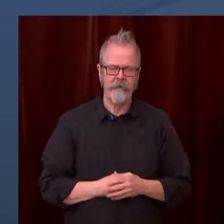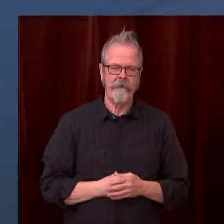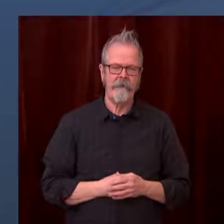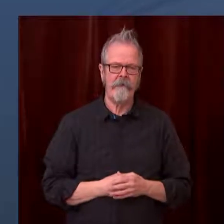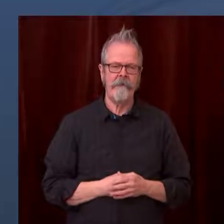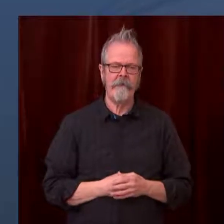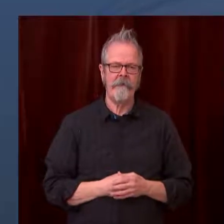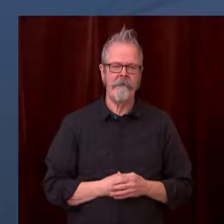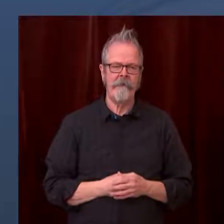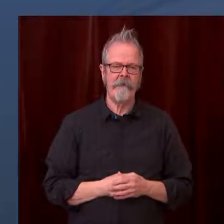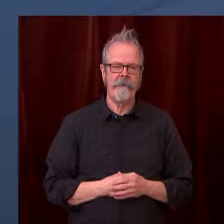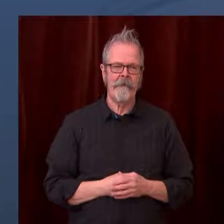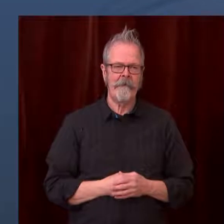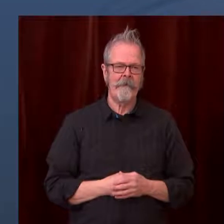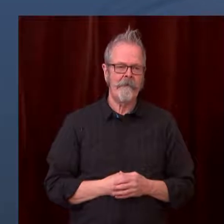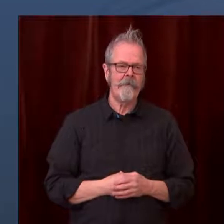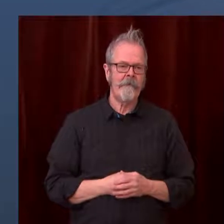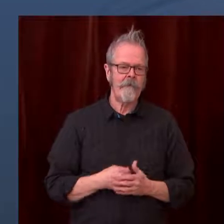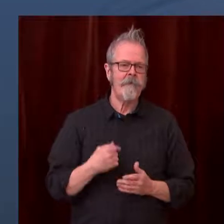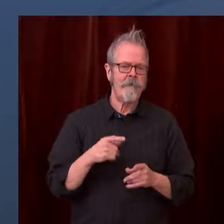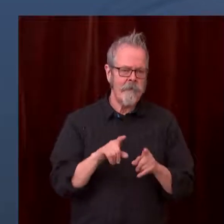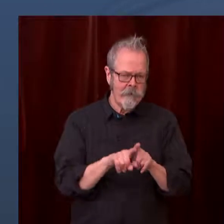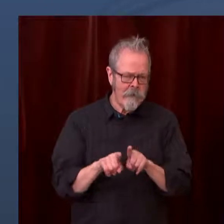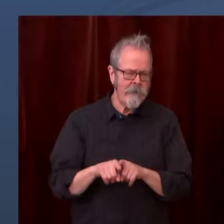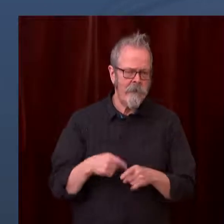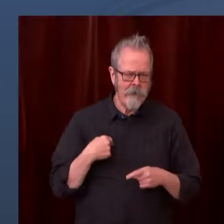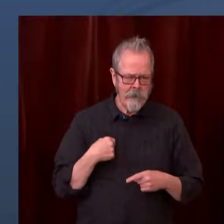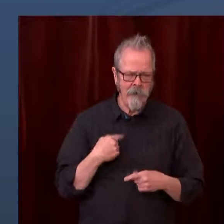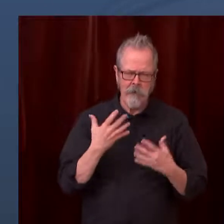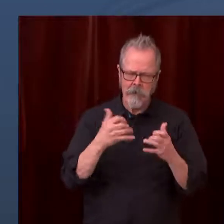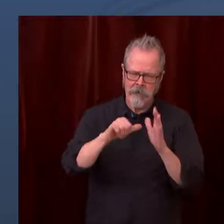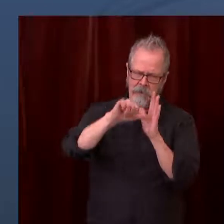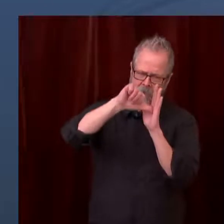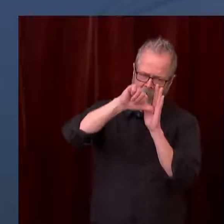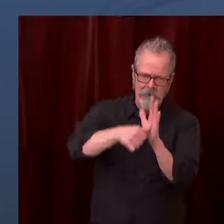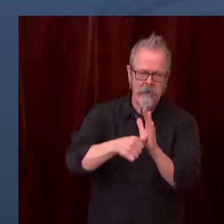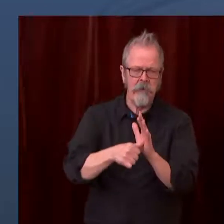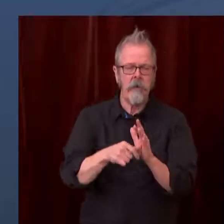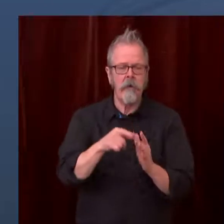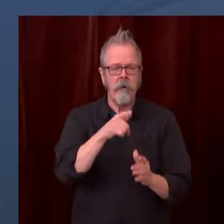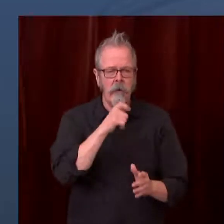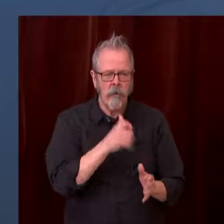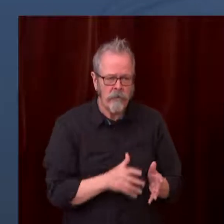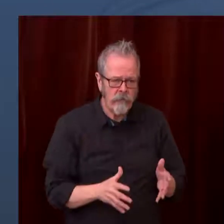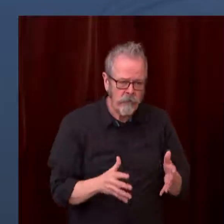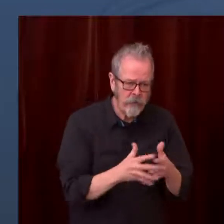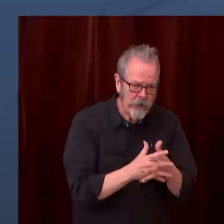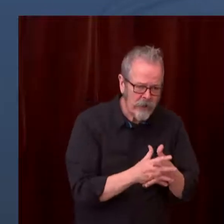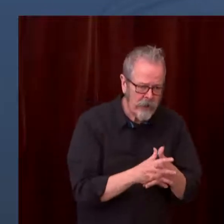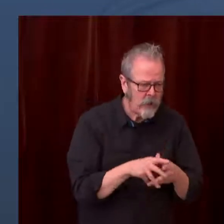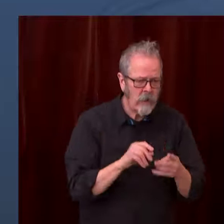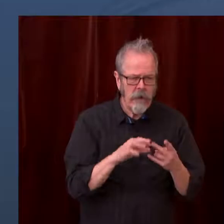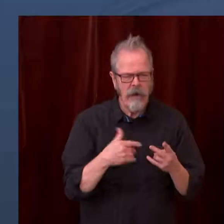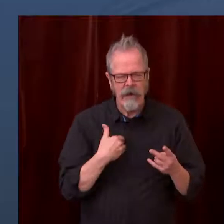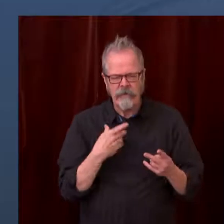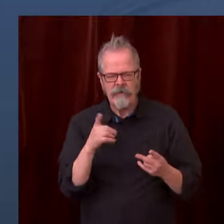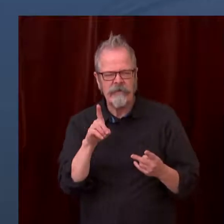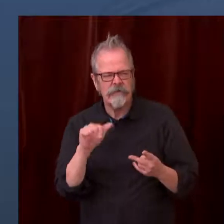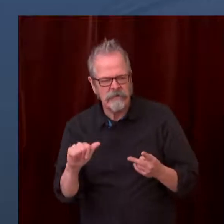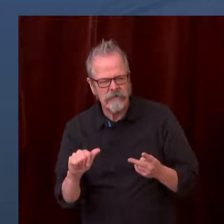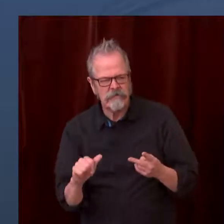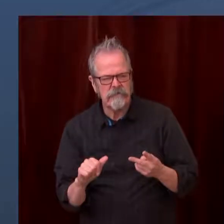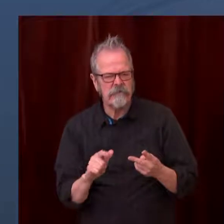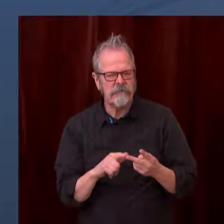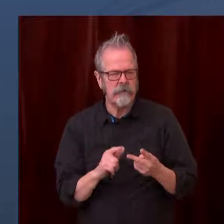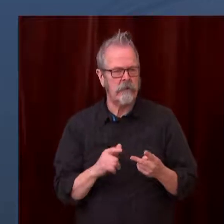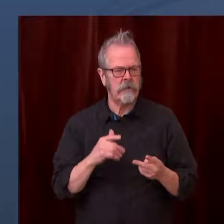who are women who are pregnant or others who have certain disabilities, that's also been a consideration based on increased risk.